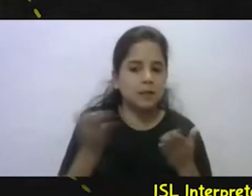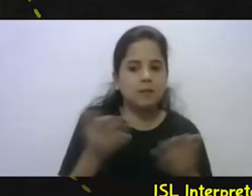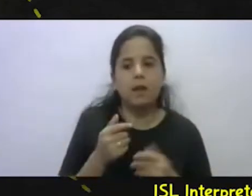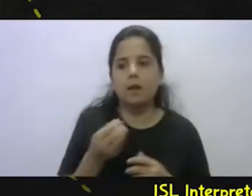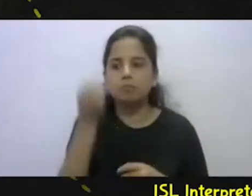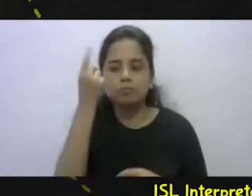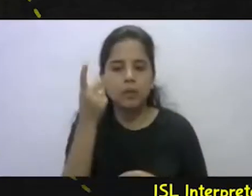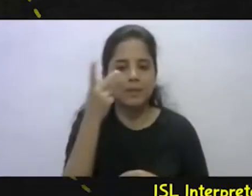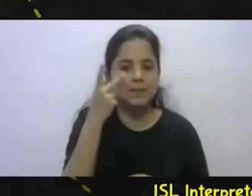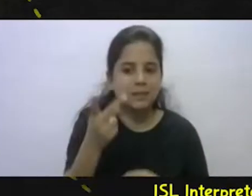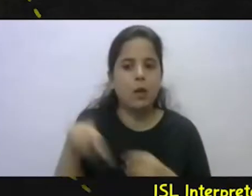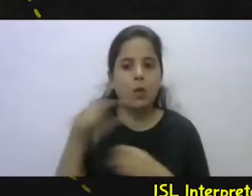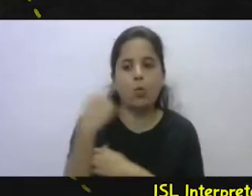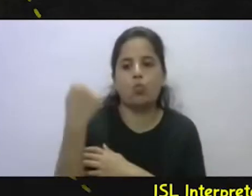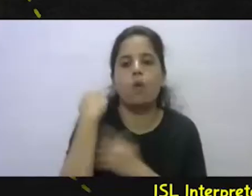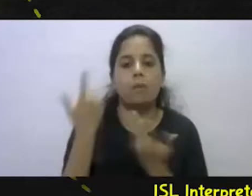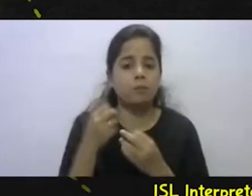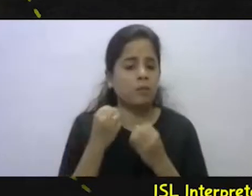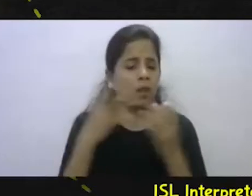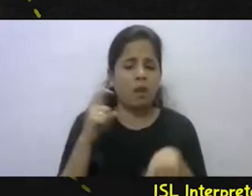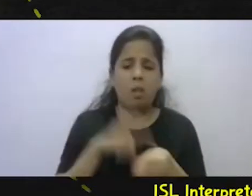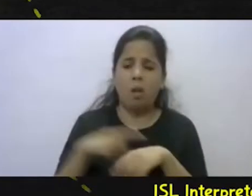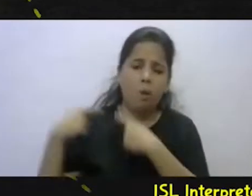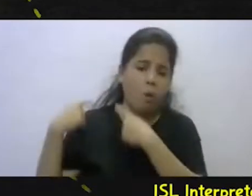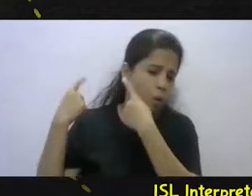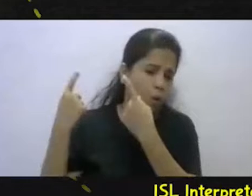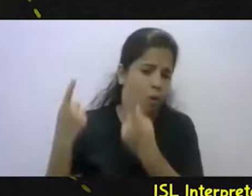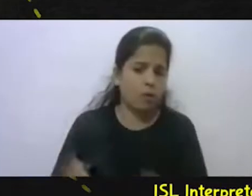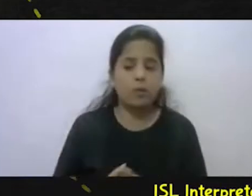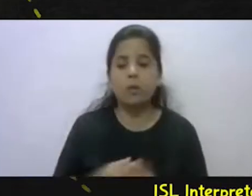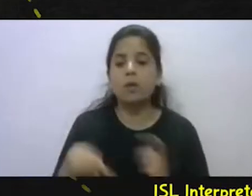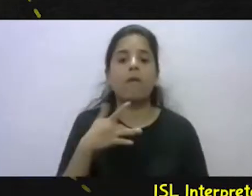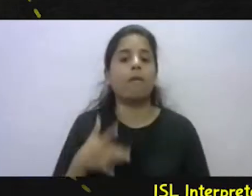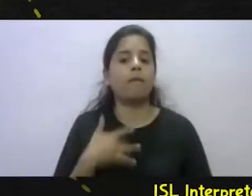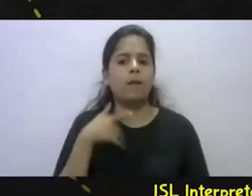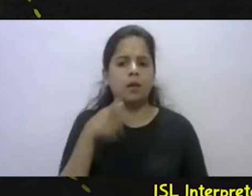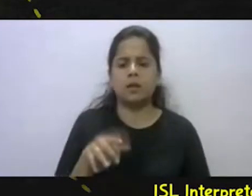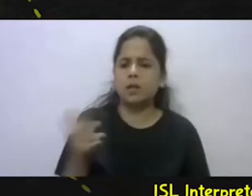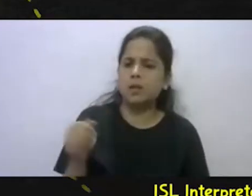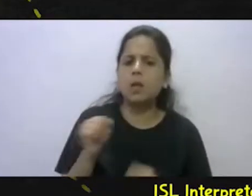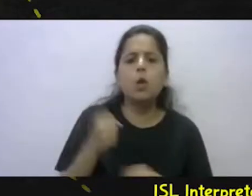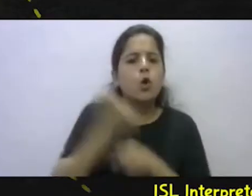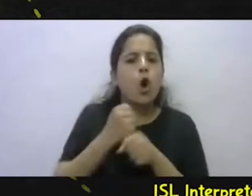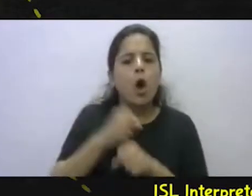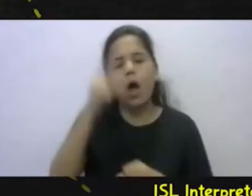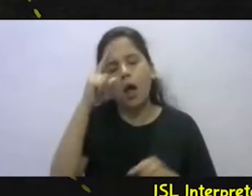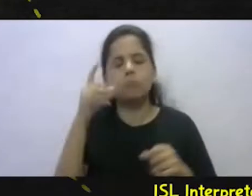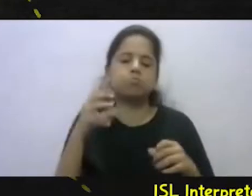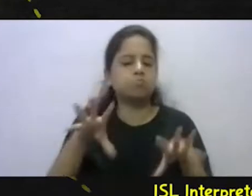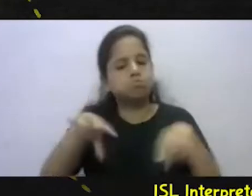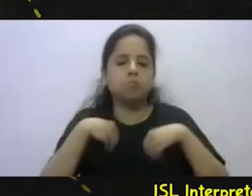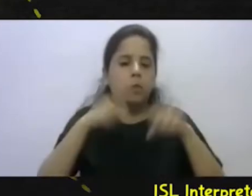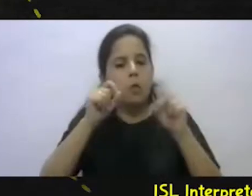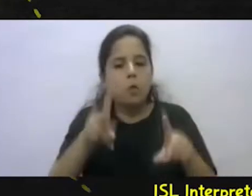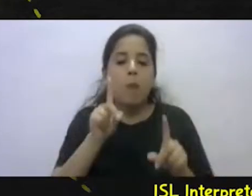trans people after a long fight. But it still feels like the state is comfortable with acknowledging the community only to